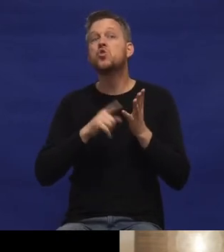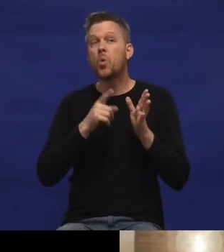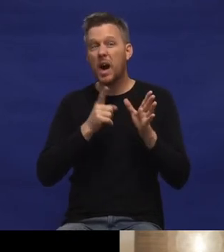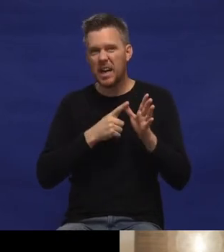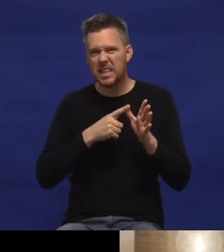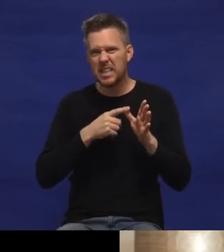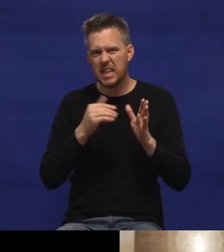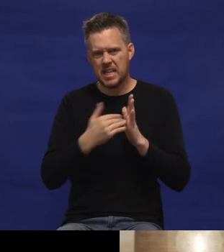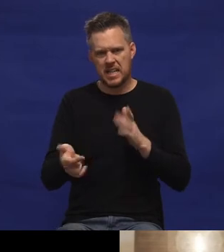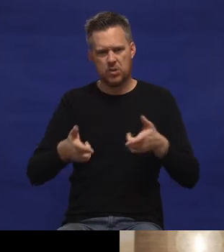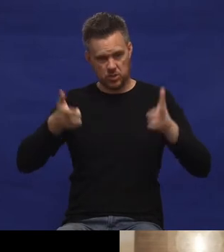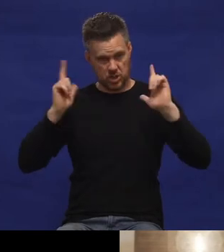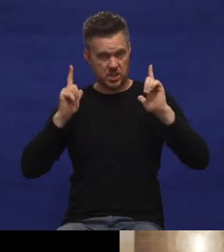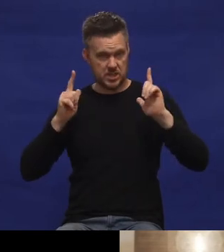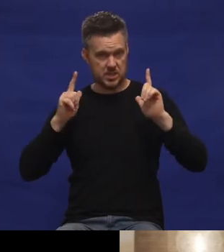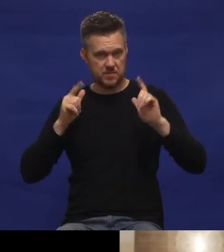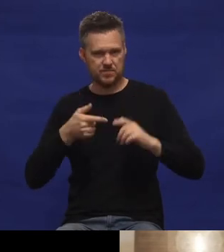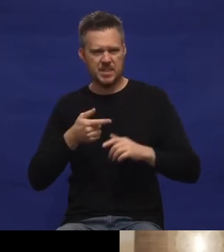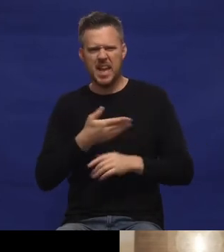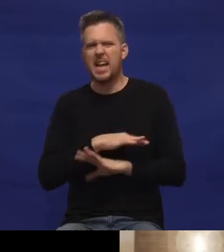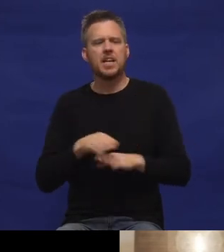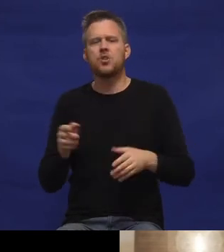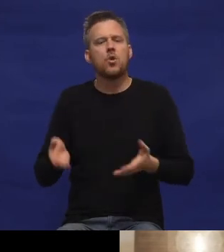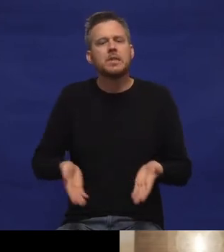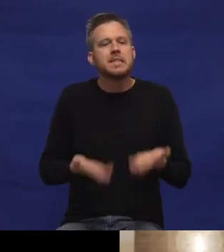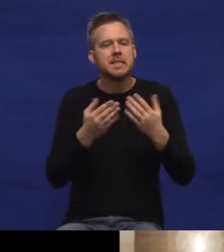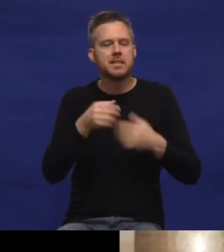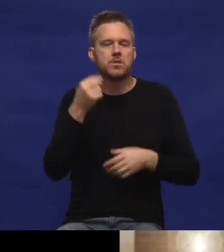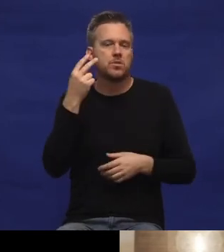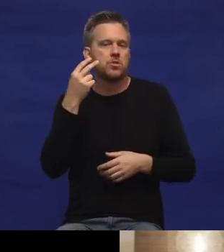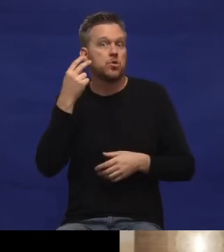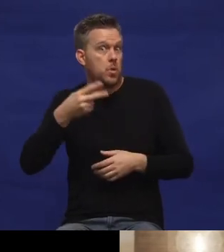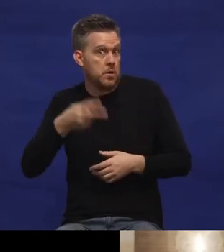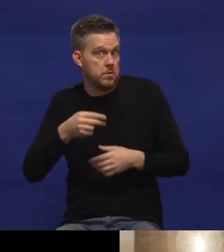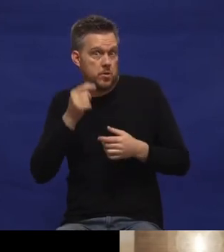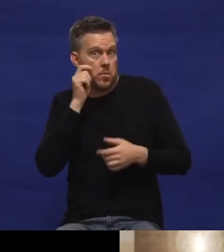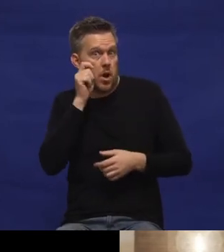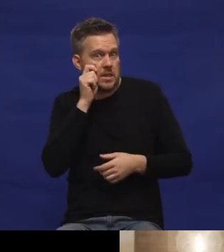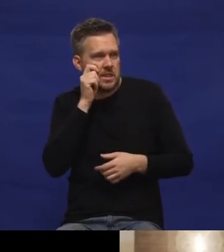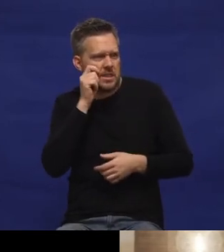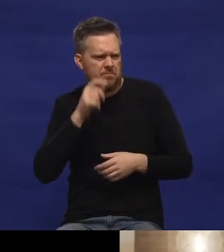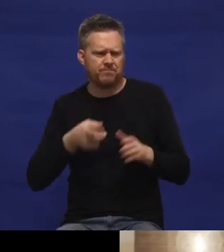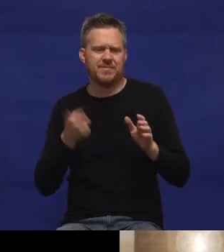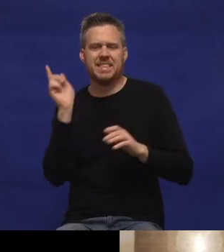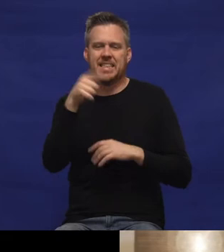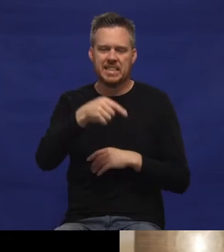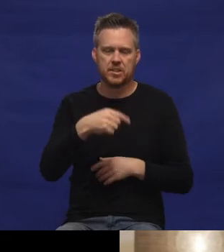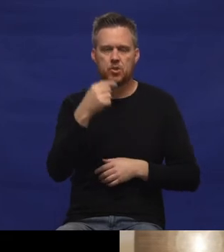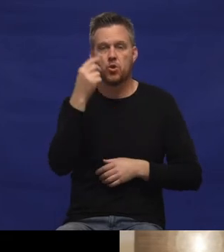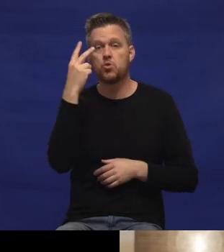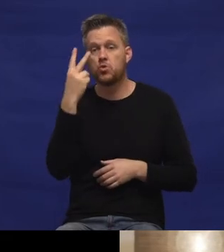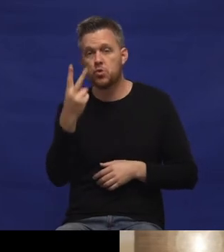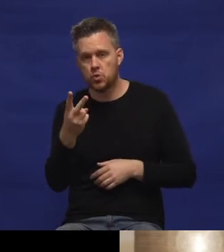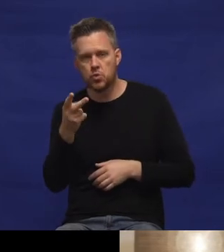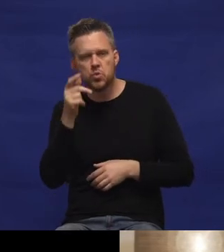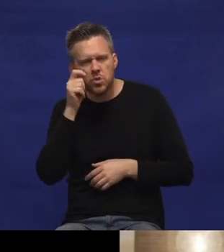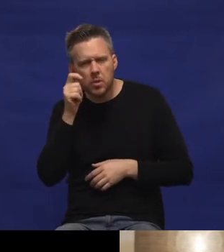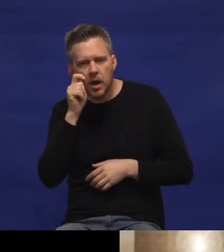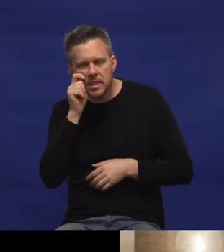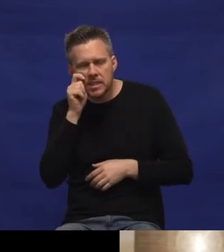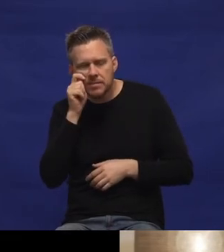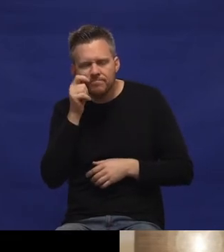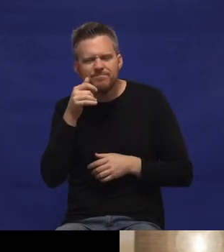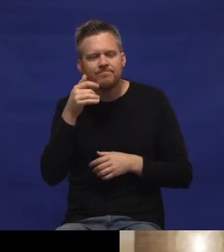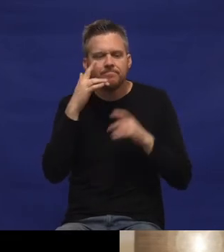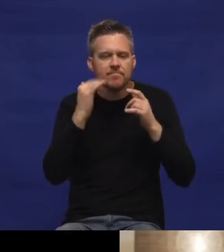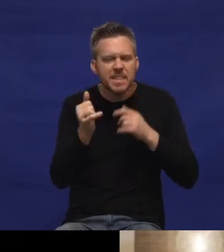not making that same mistake twice. So he doesn't send in 12 spies, he only sends in two spies to spy out the